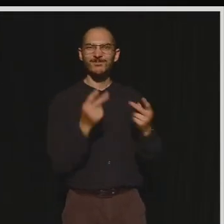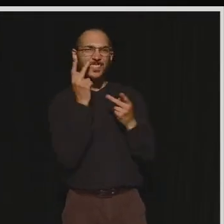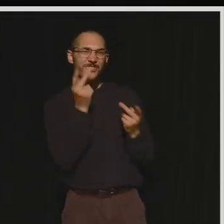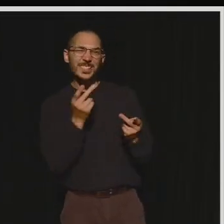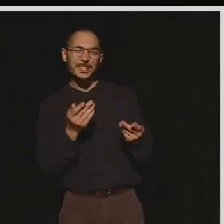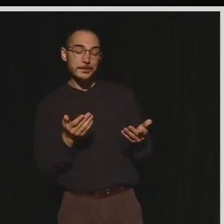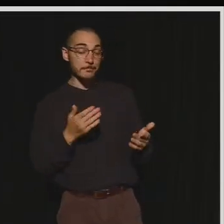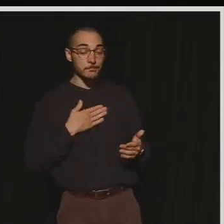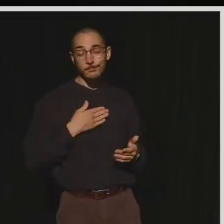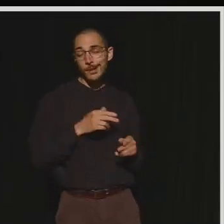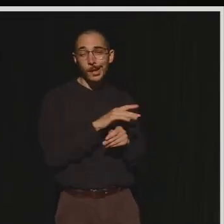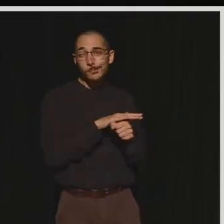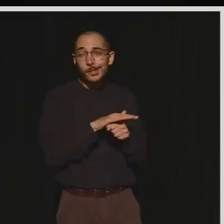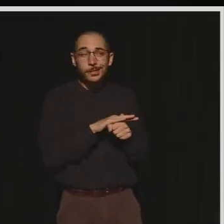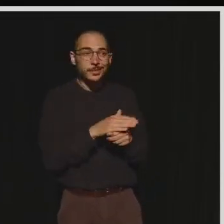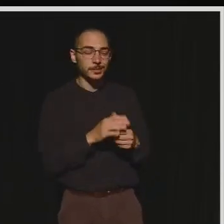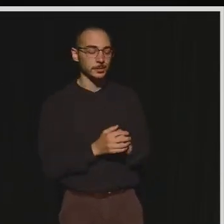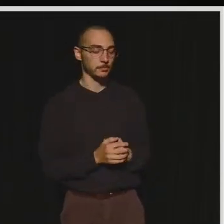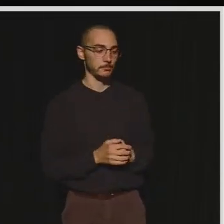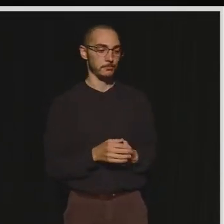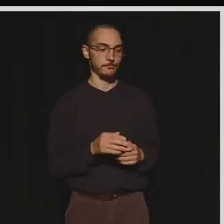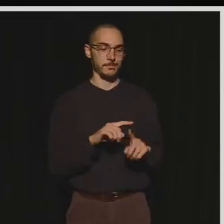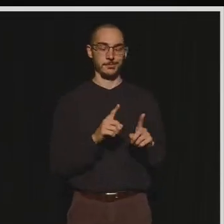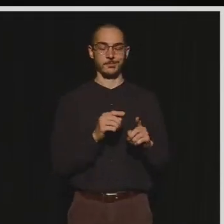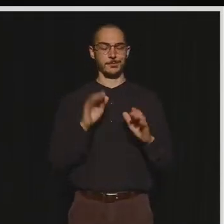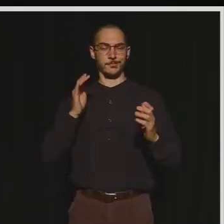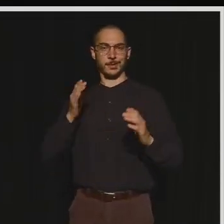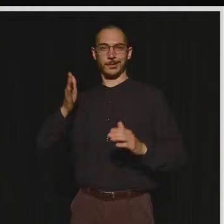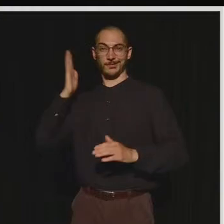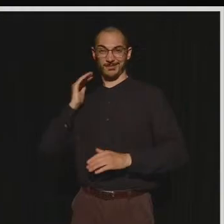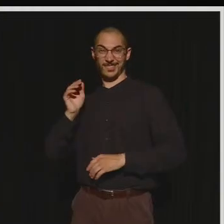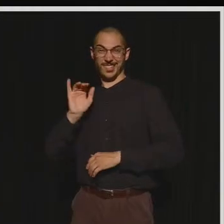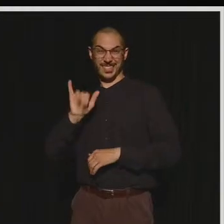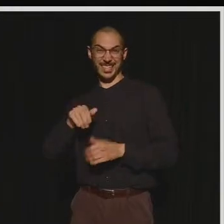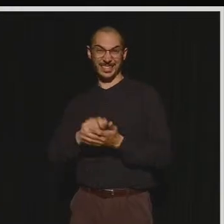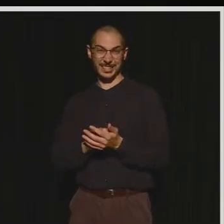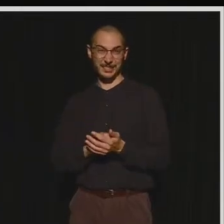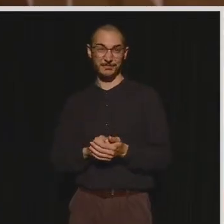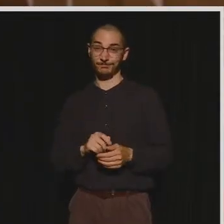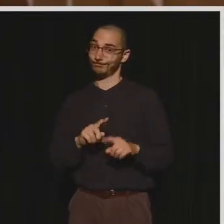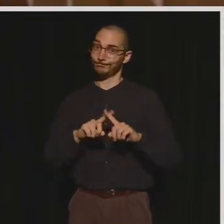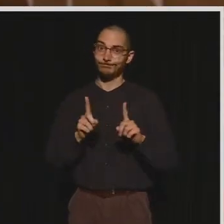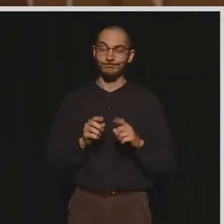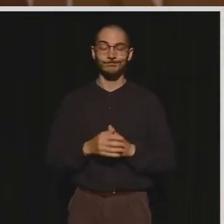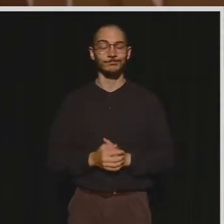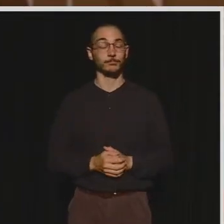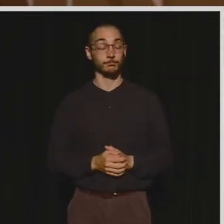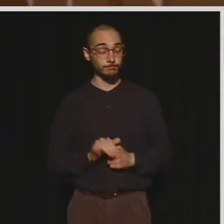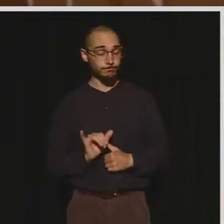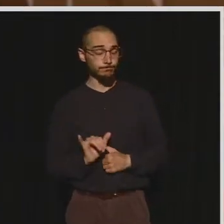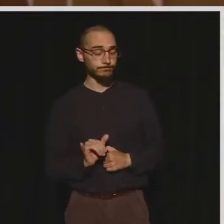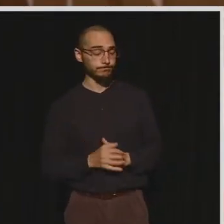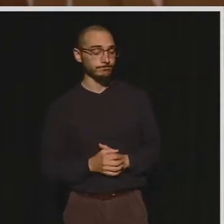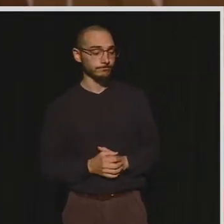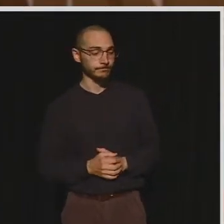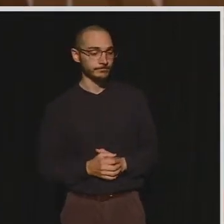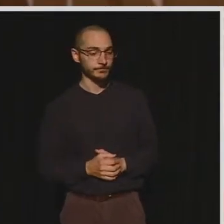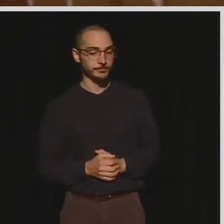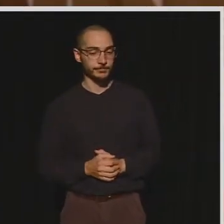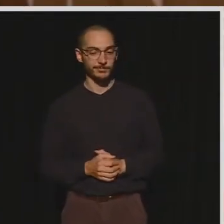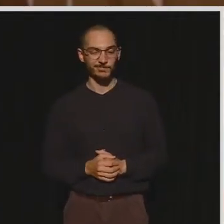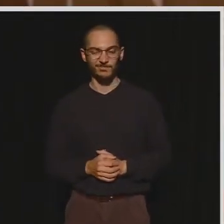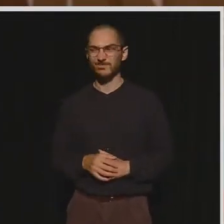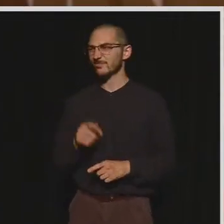that certainly wasn't an easy process being in that industry in that time. Well, yeah, especially having been in the